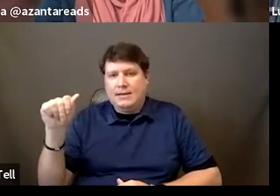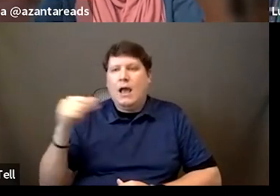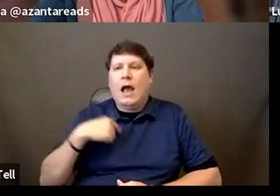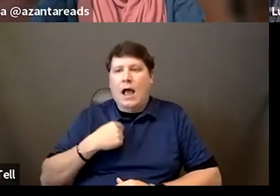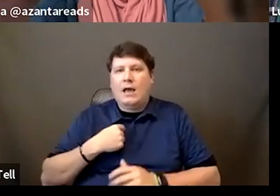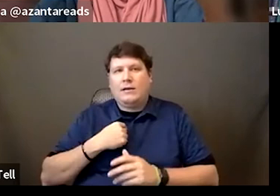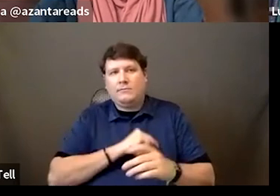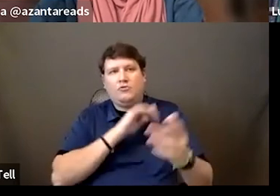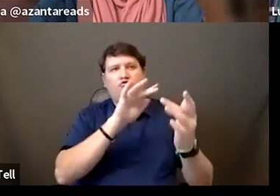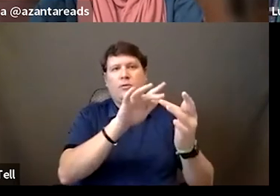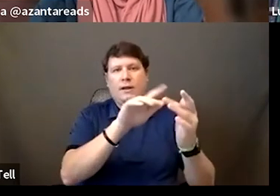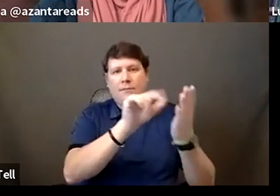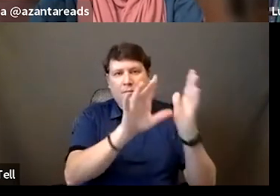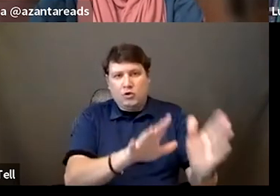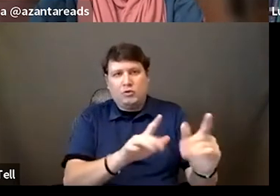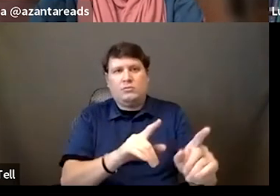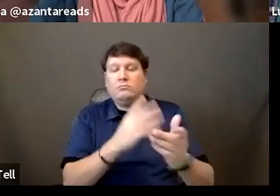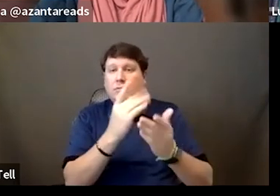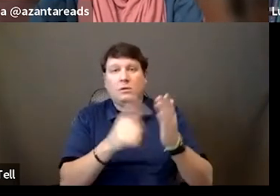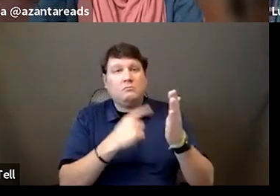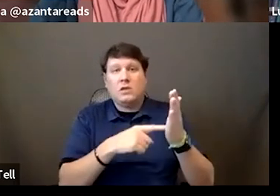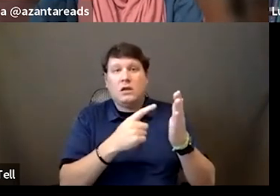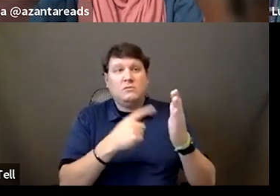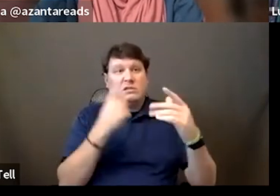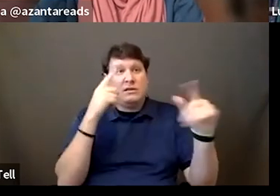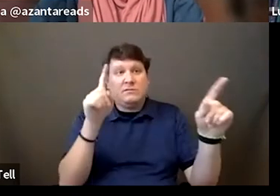publishers, and sometimes it's successful and sometimes it's not, but